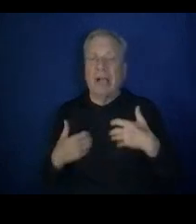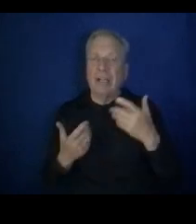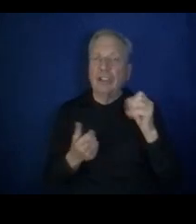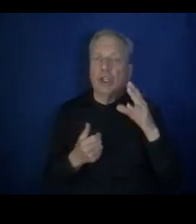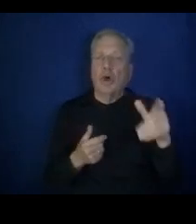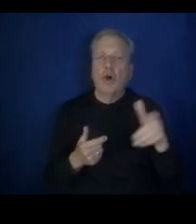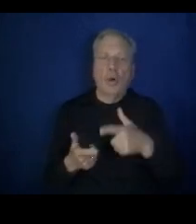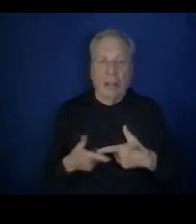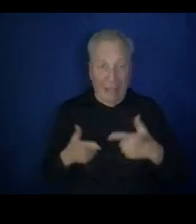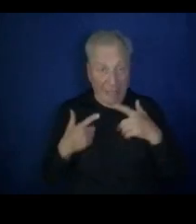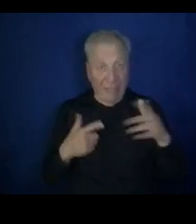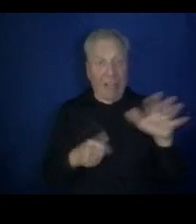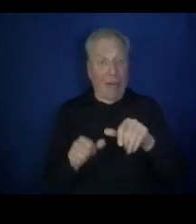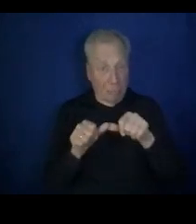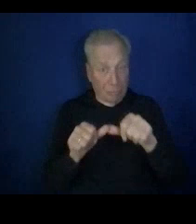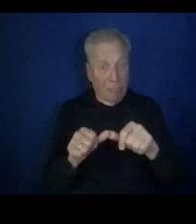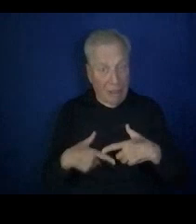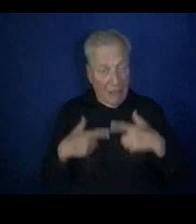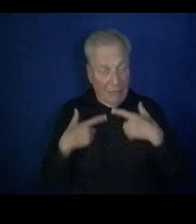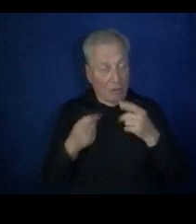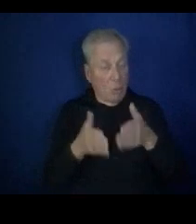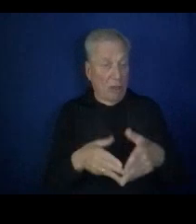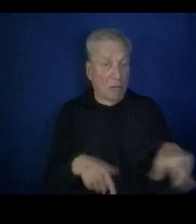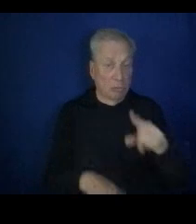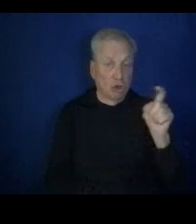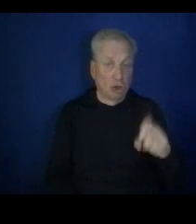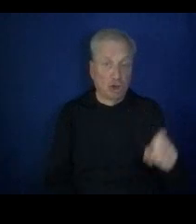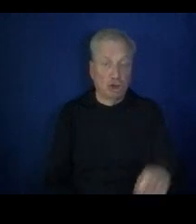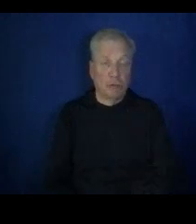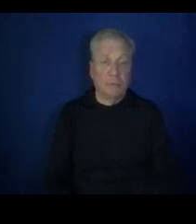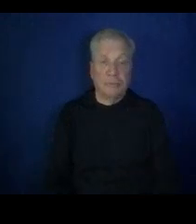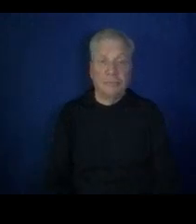their lives the way they should.